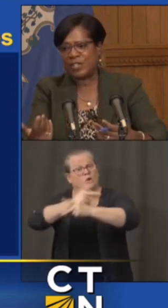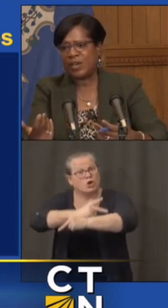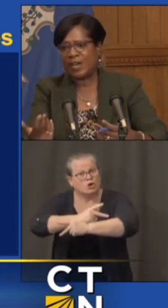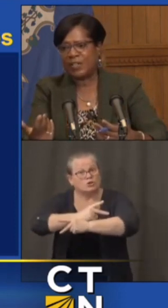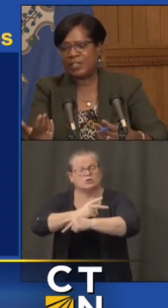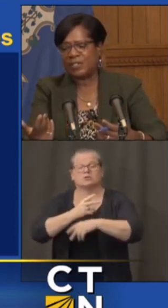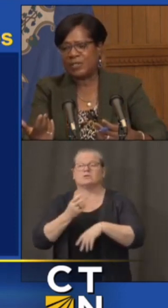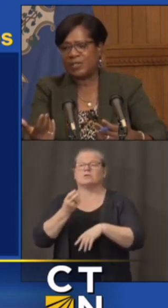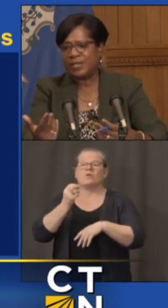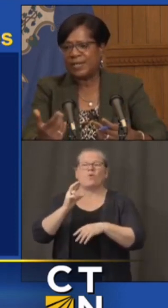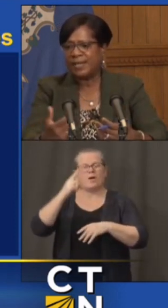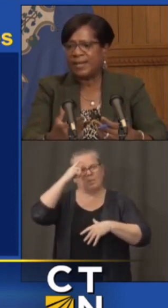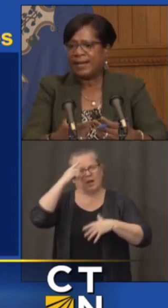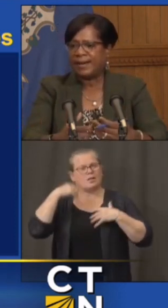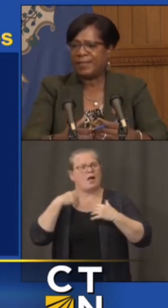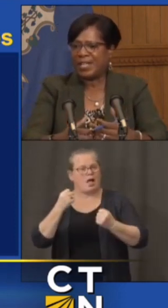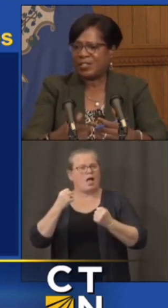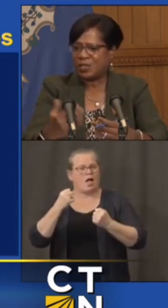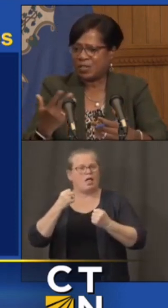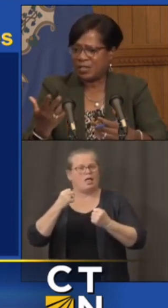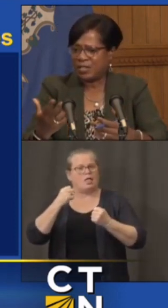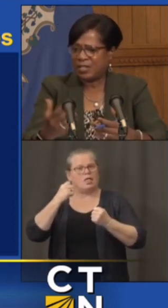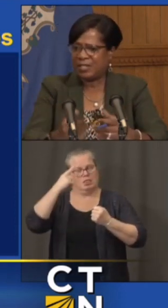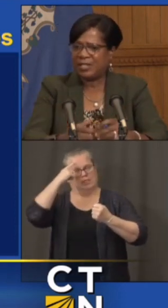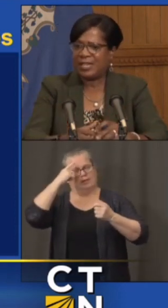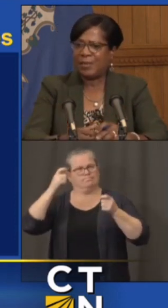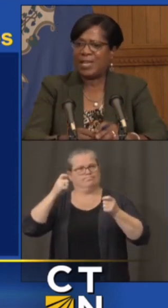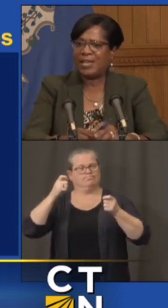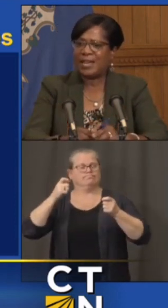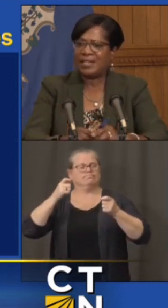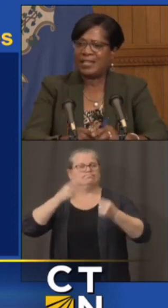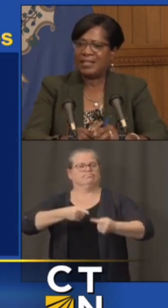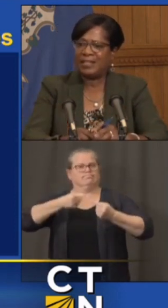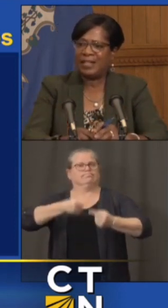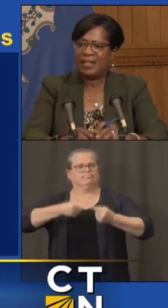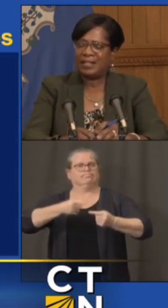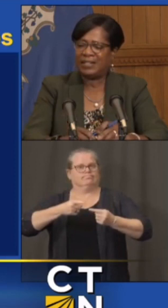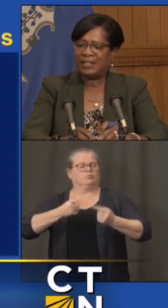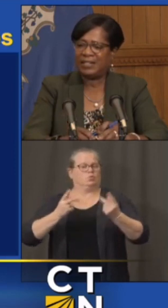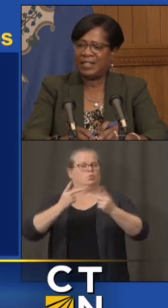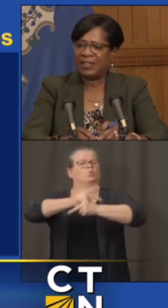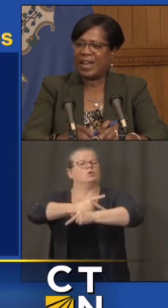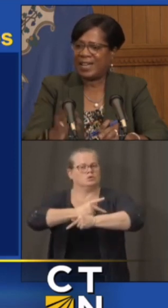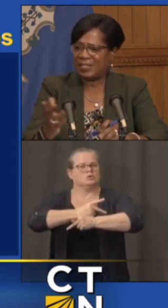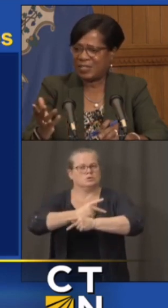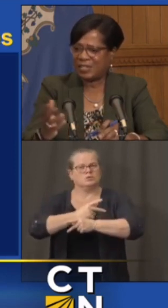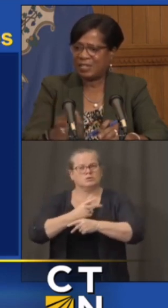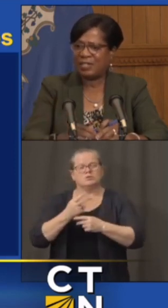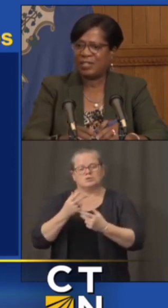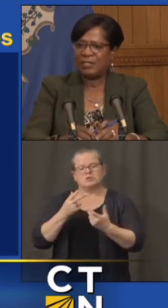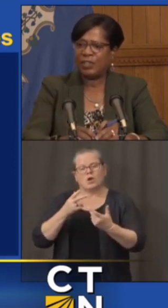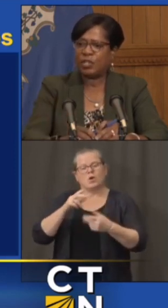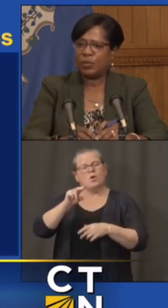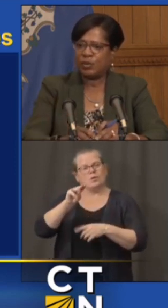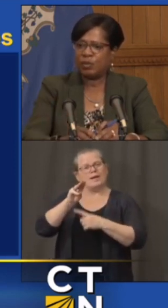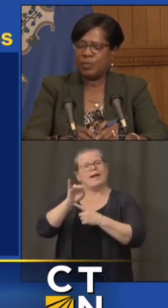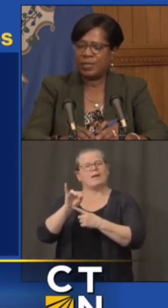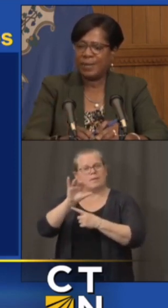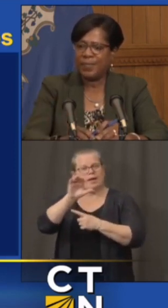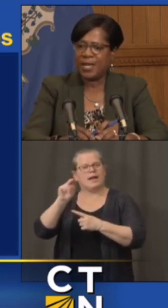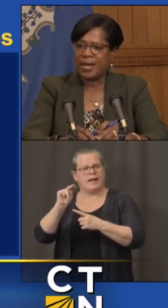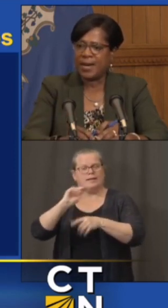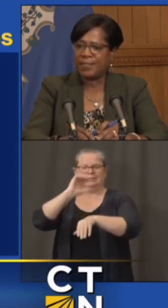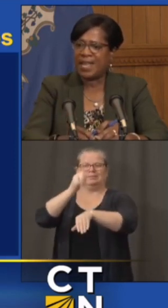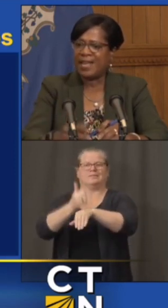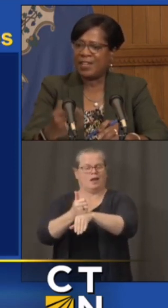some of their mental health issues. And so the NAMI Connecticut, has the virtual